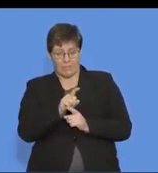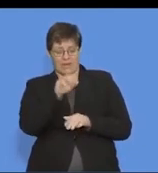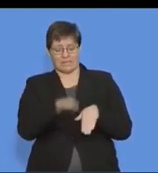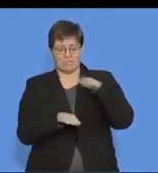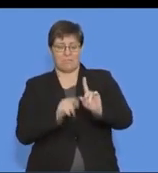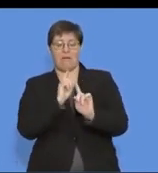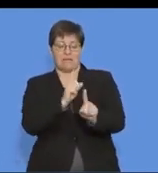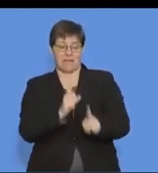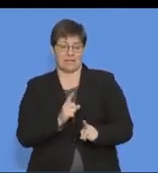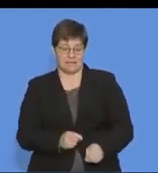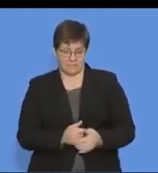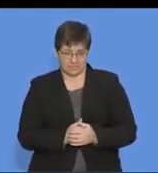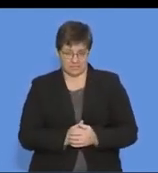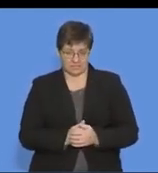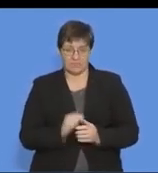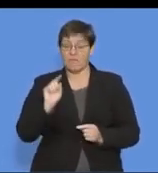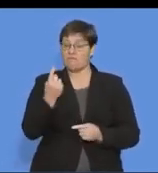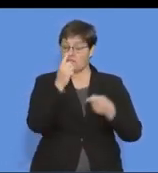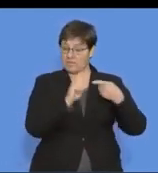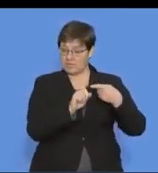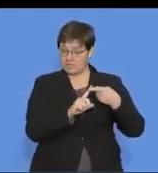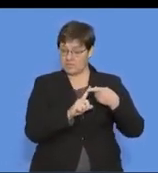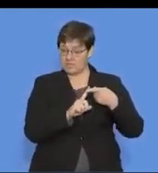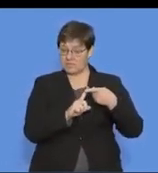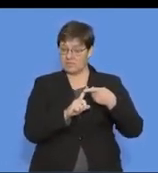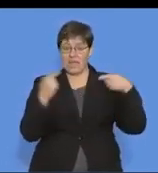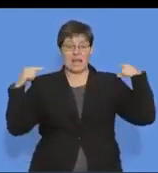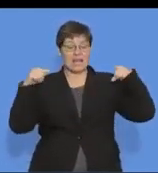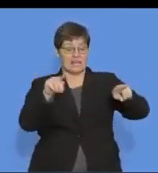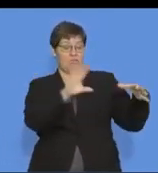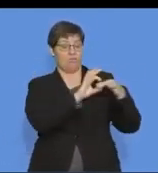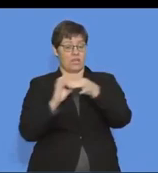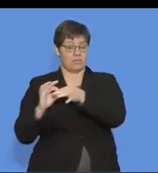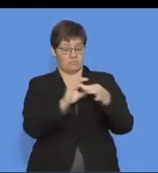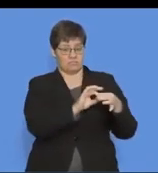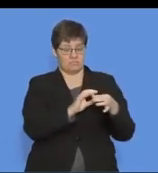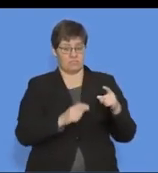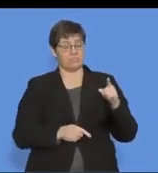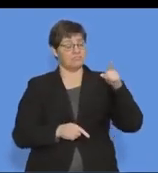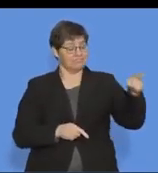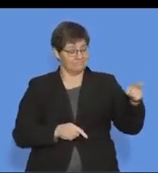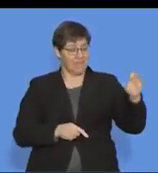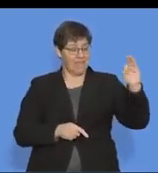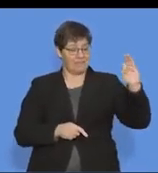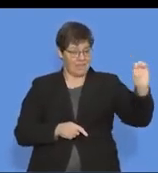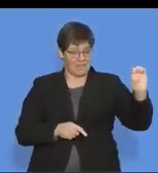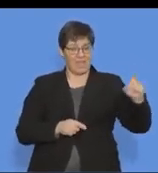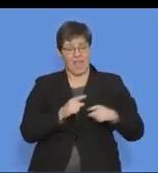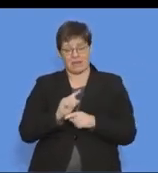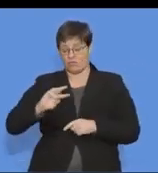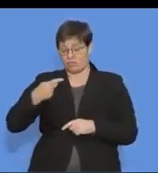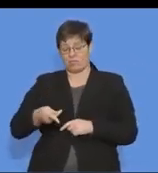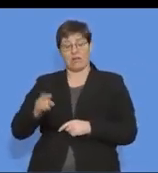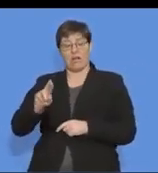problem, okay? Now, the first thing that comes to mind, there is a linear relationship that exists between electrostatic force and